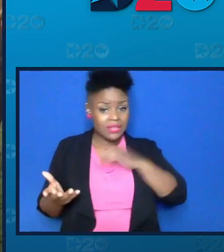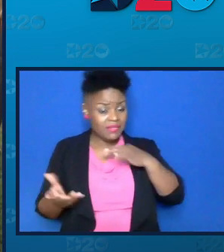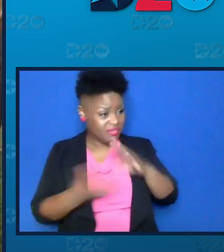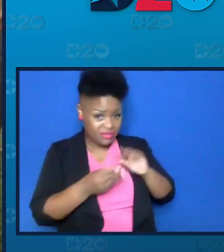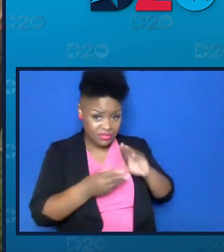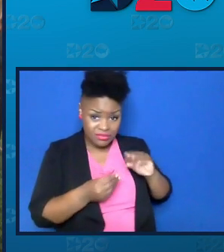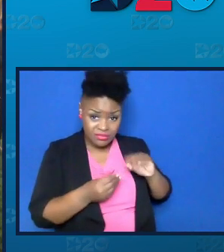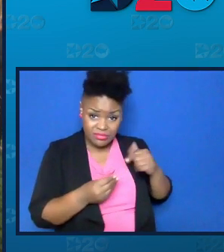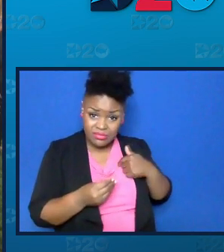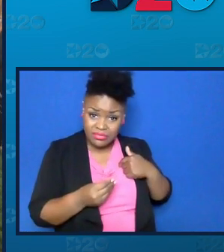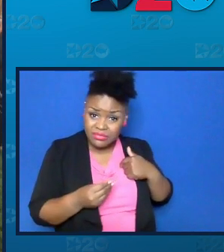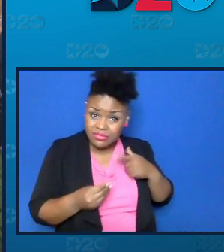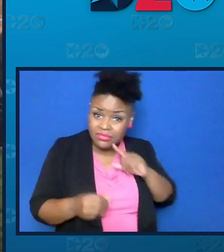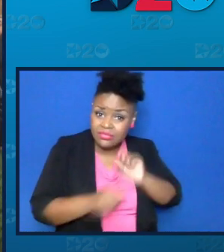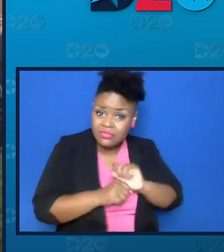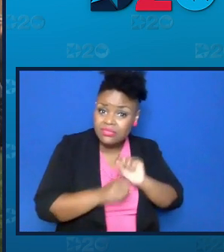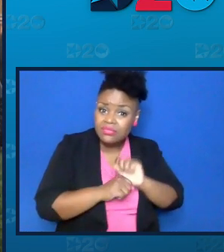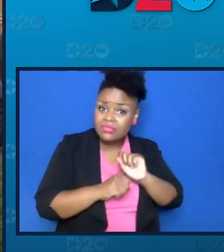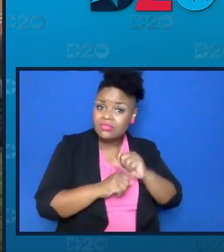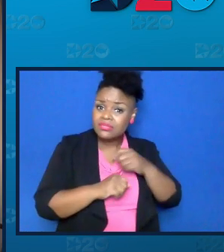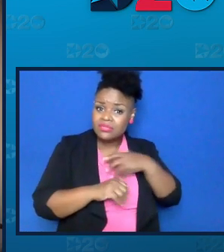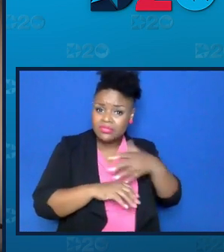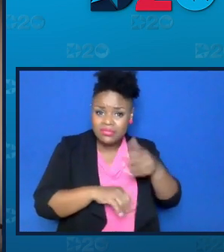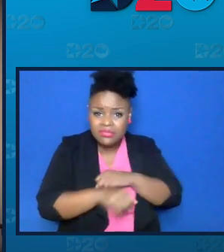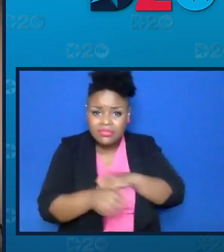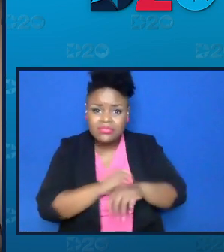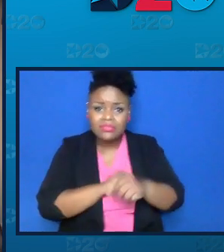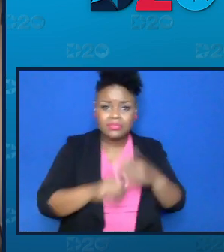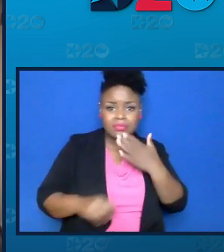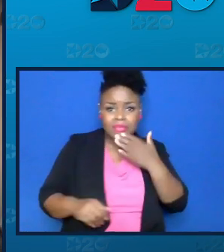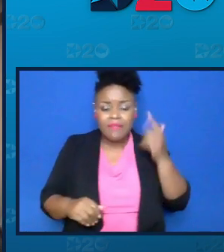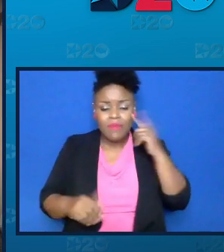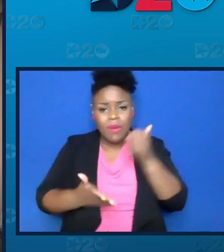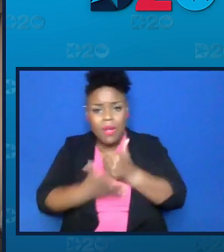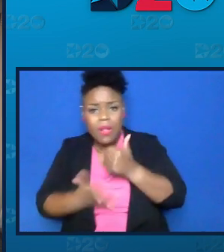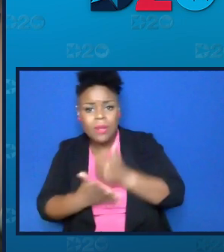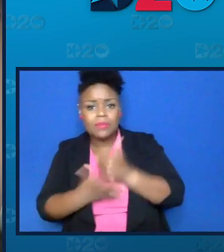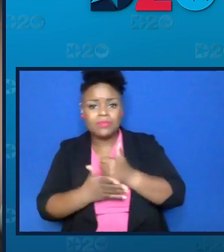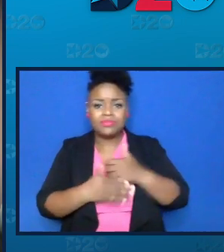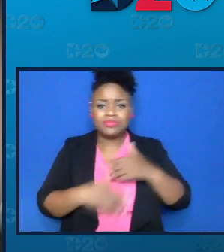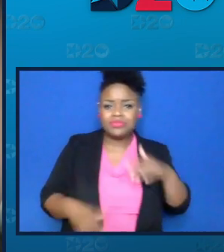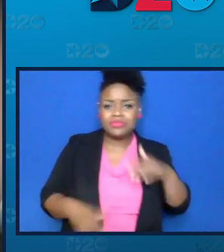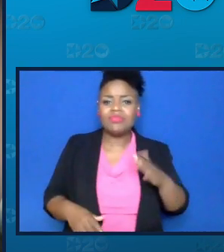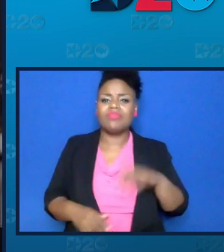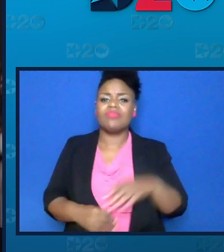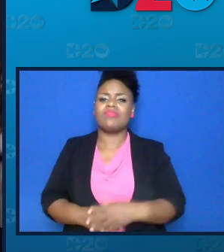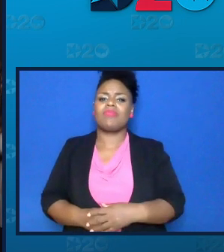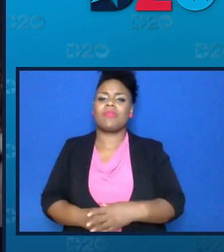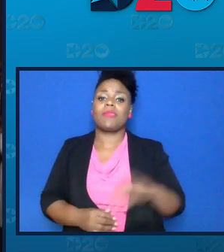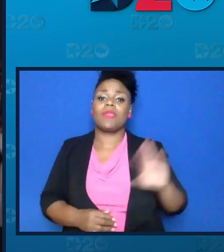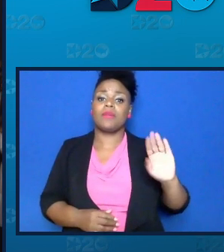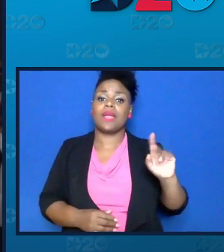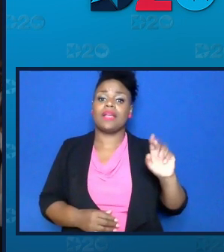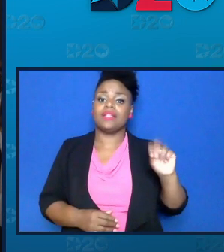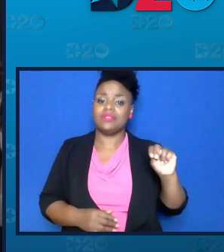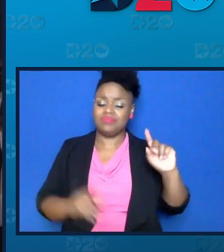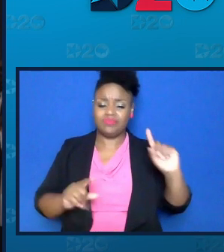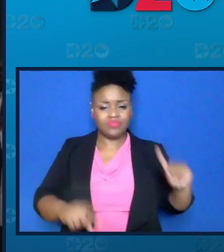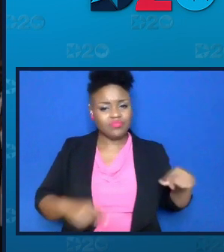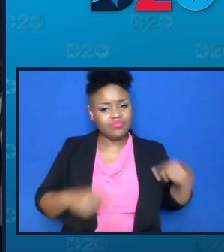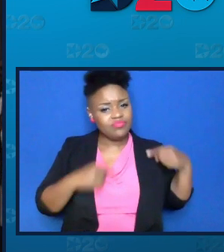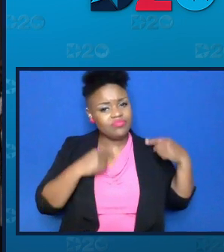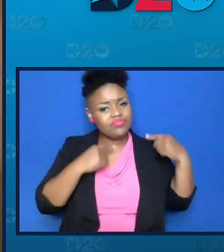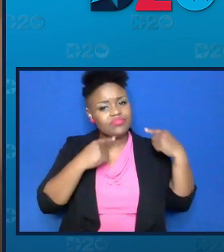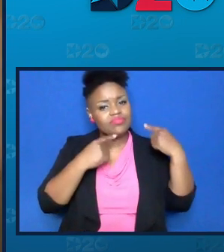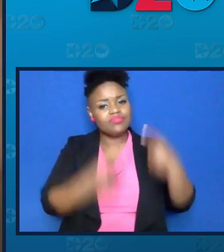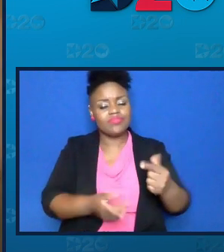kids." The Bidens have a track record of helping military families, and we've seen it with their work that they've done with joining forces